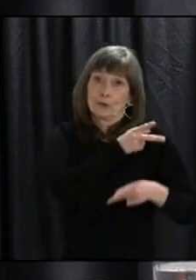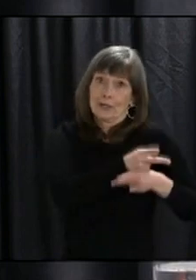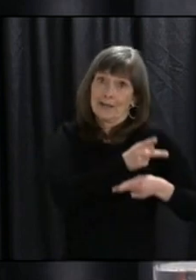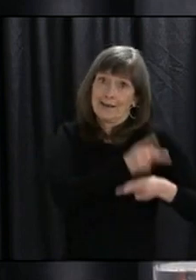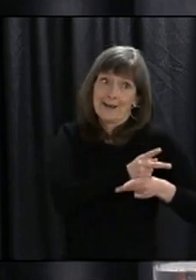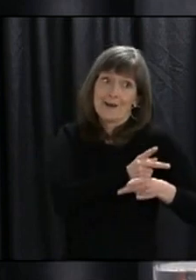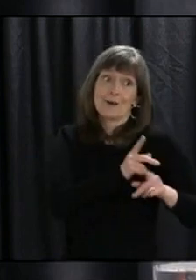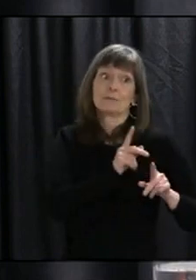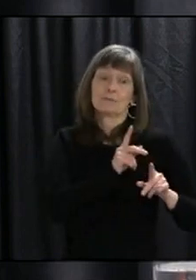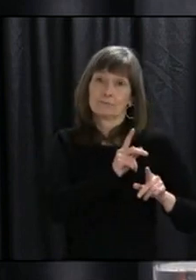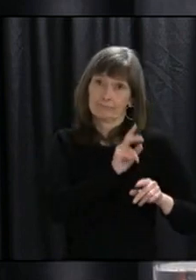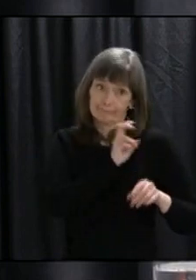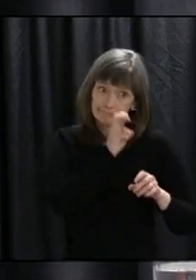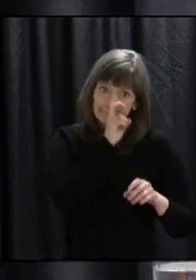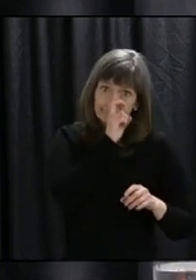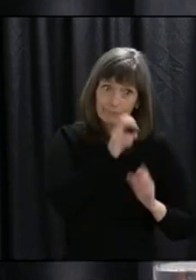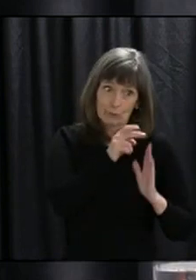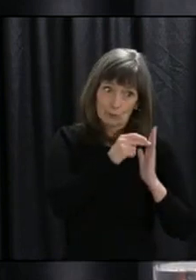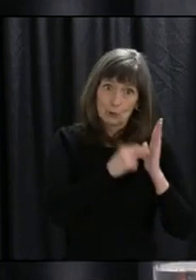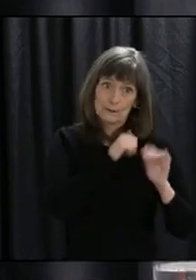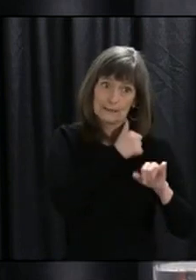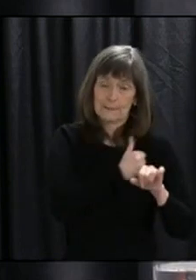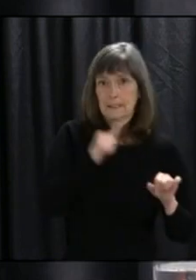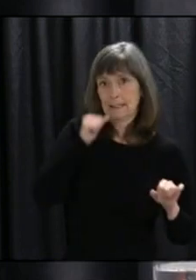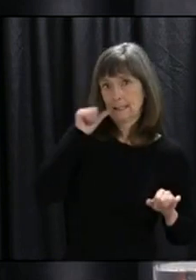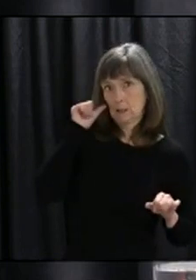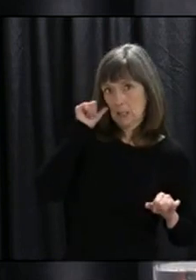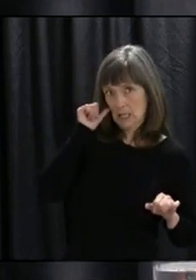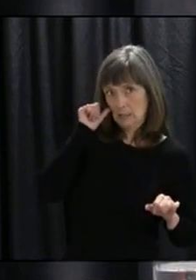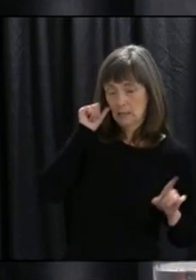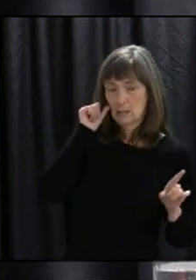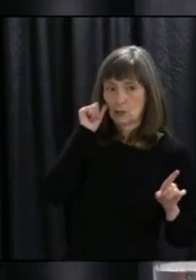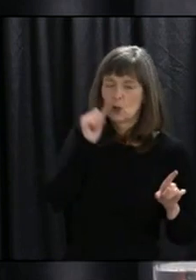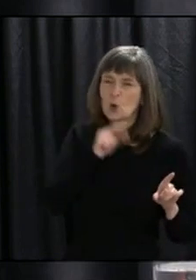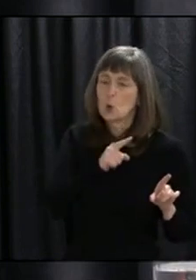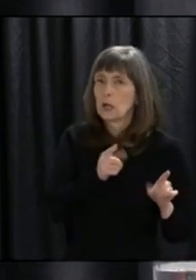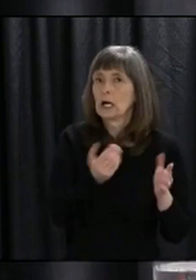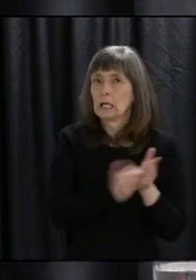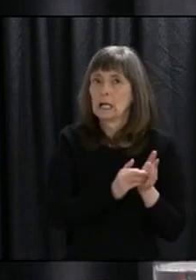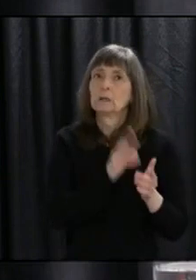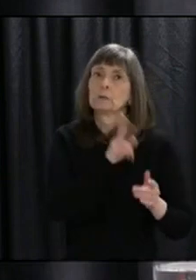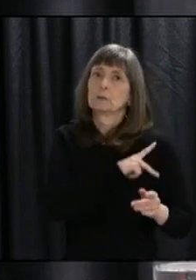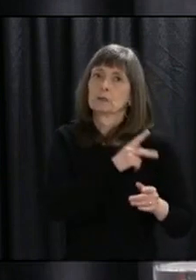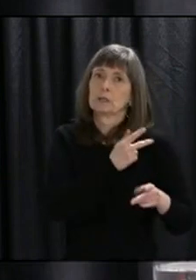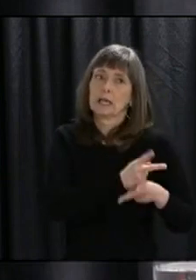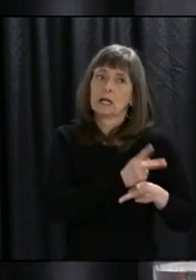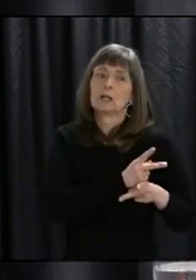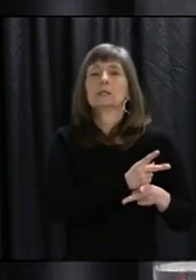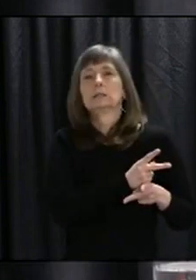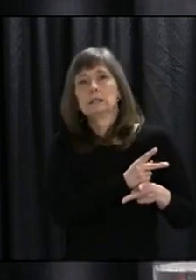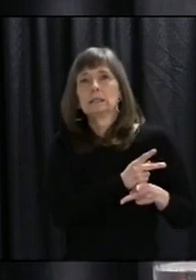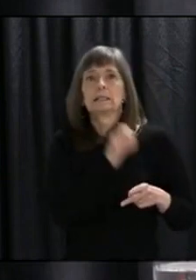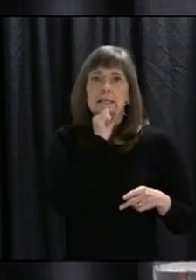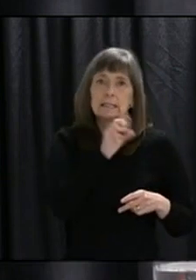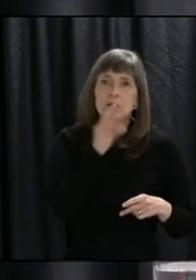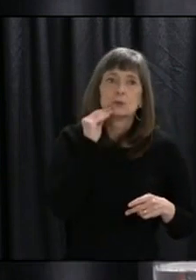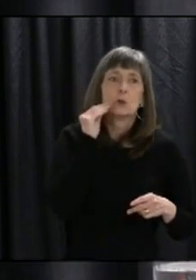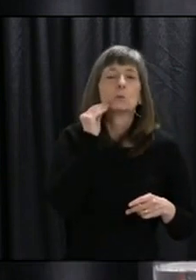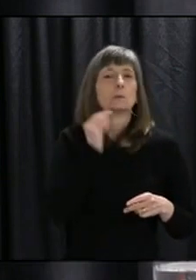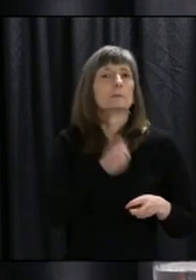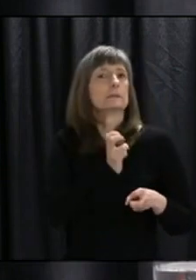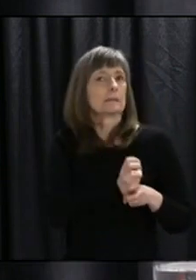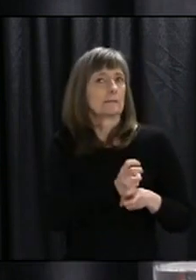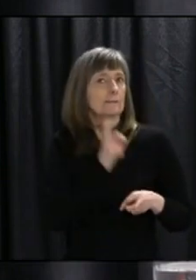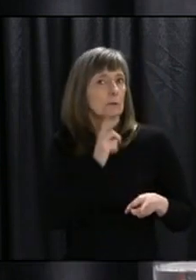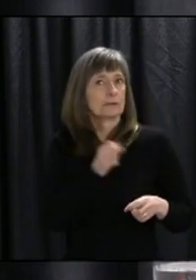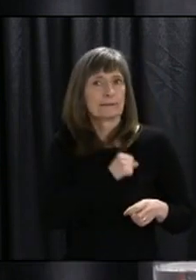yesterday, and that's a similar challenge for the operators of personal care homes. And if they need any assistance working through that,